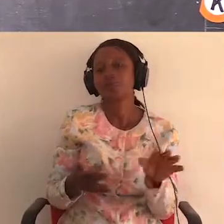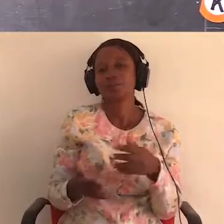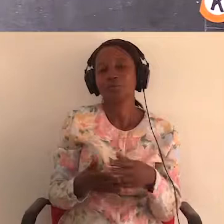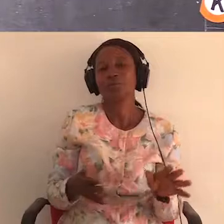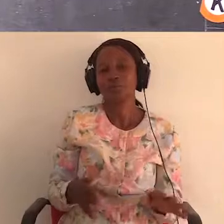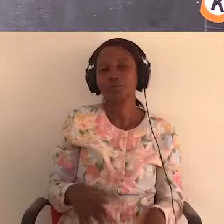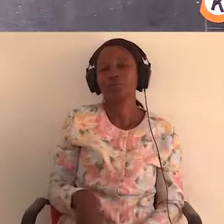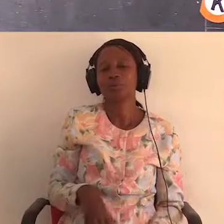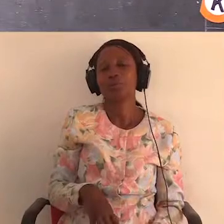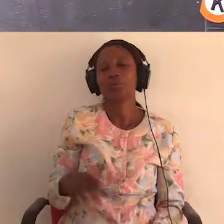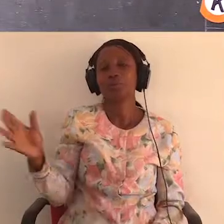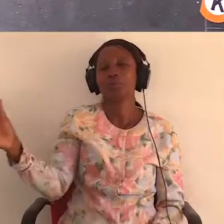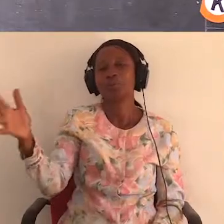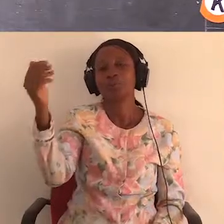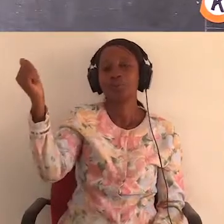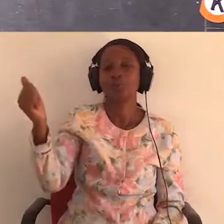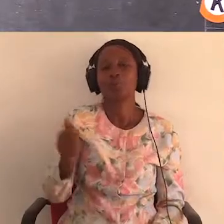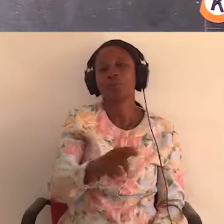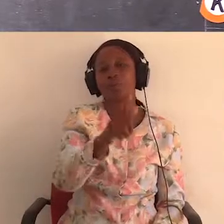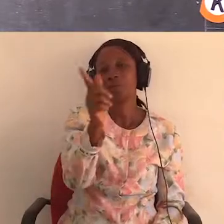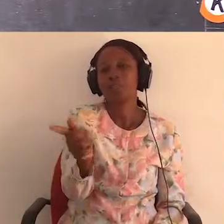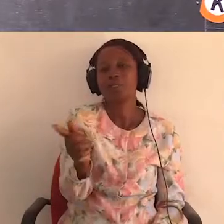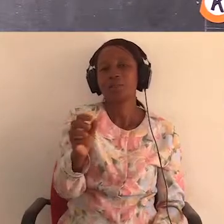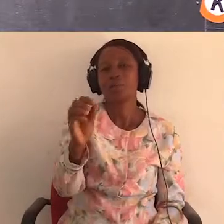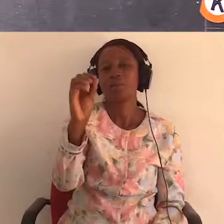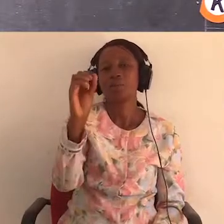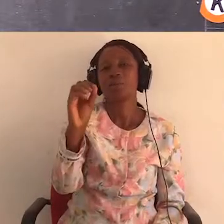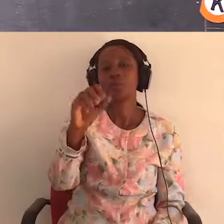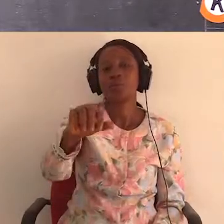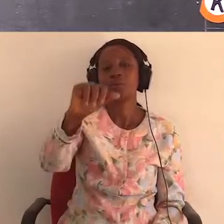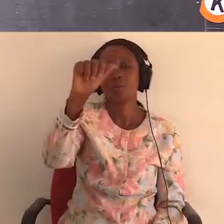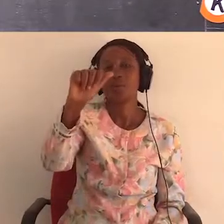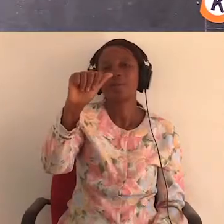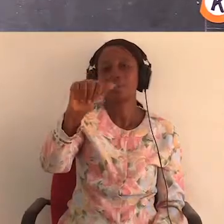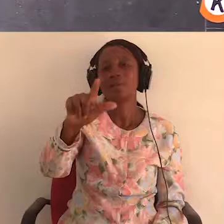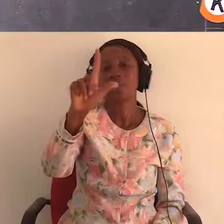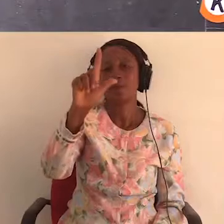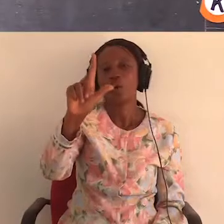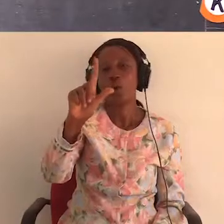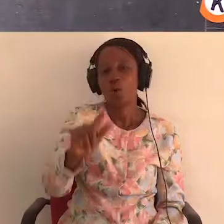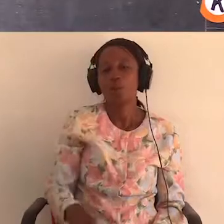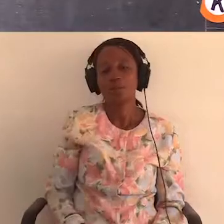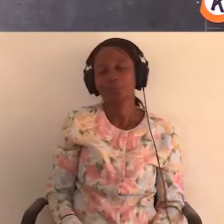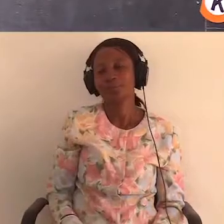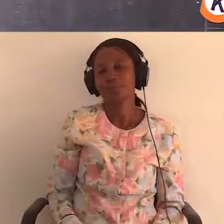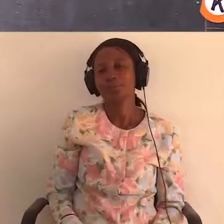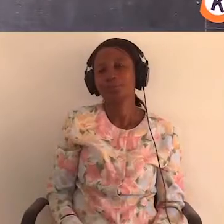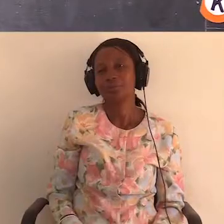said goal. The initial sound of goal, we have it here. And the word is